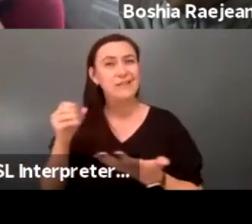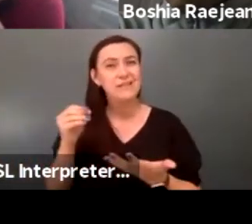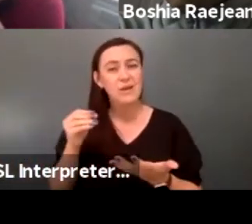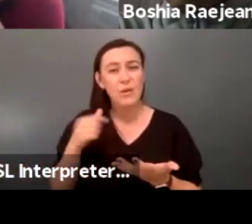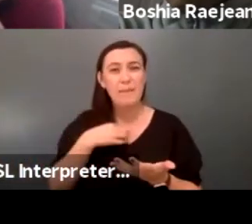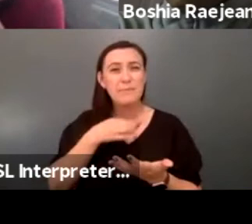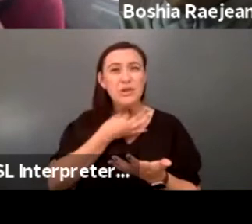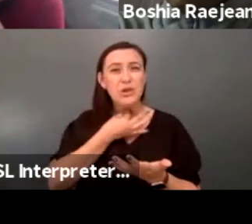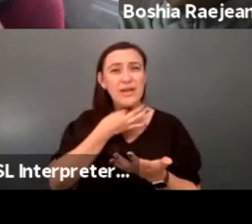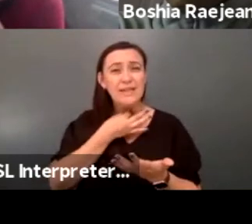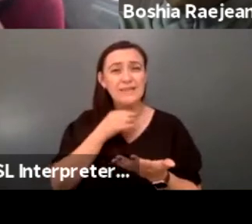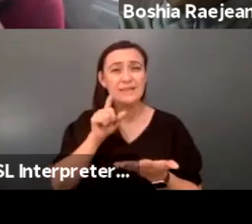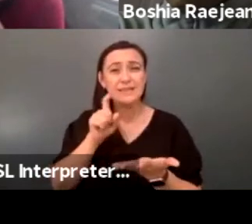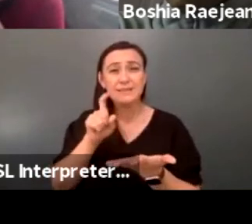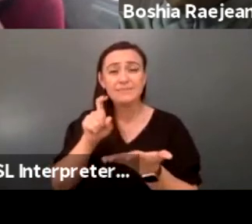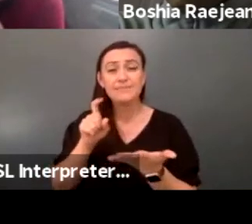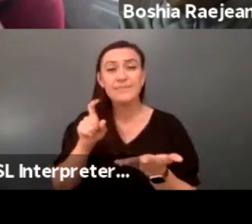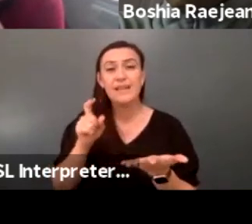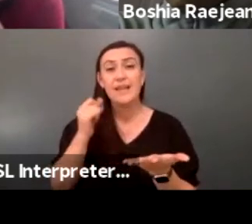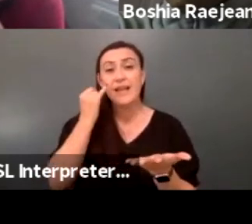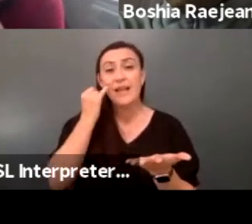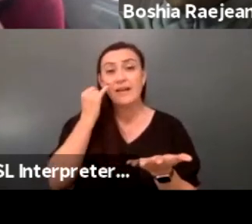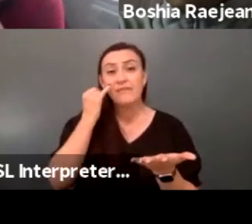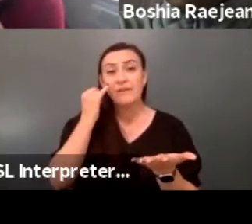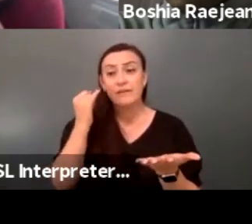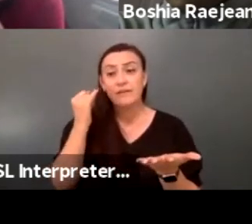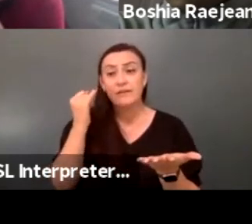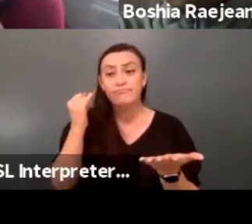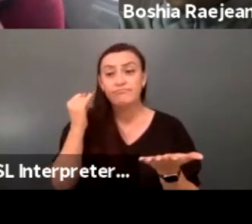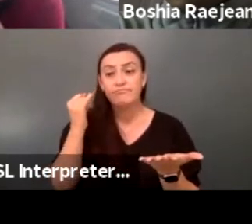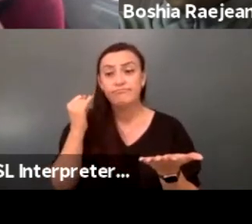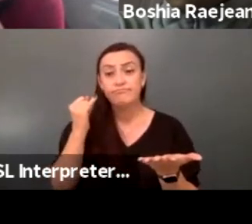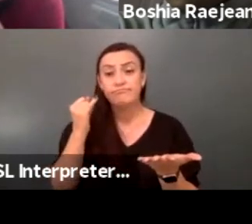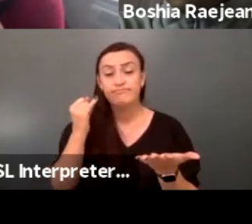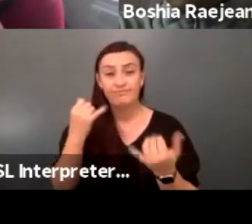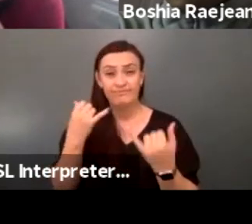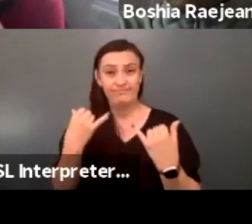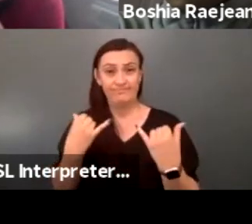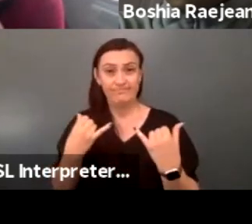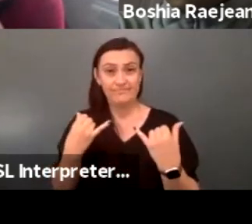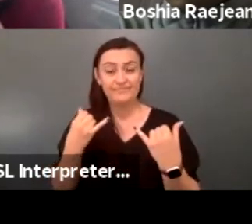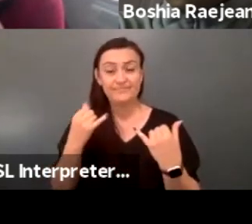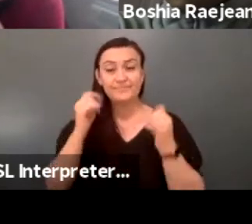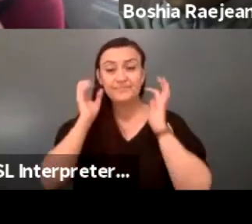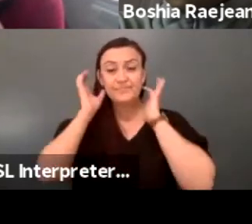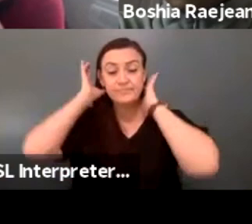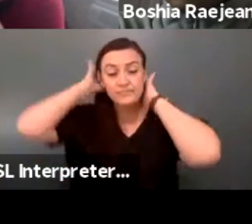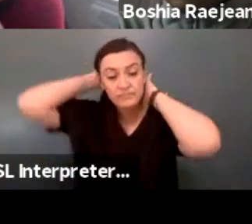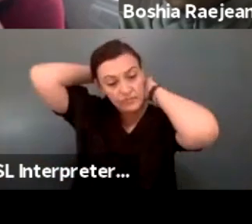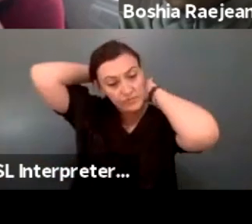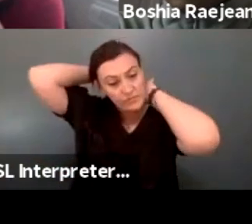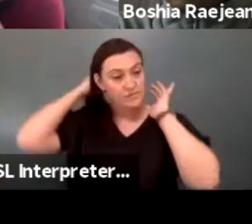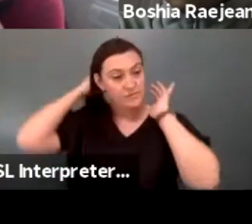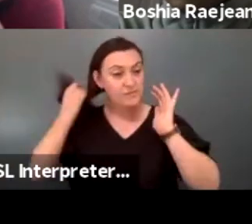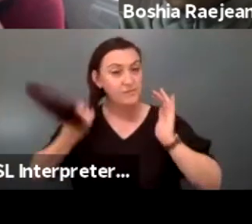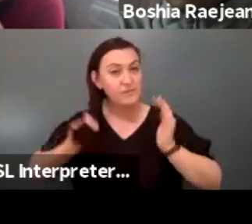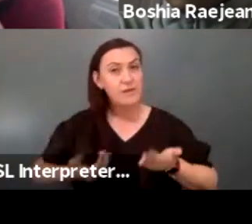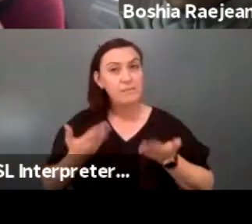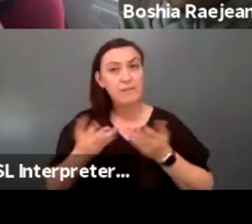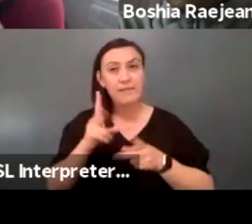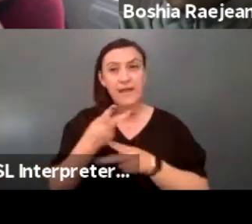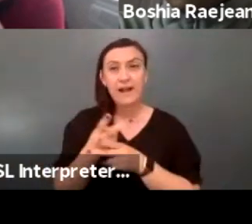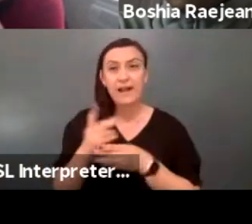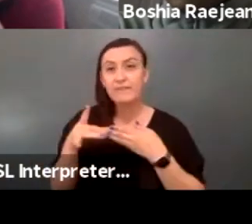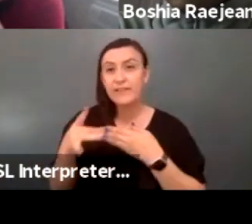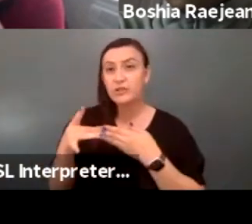curious to find out if at this stage now, would that form of leadership